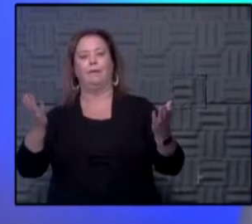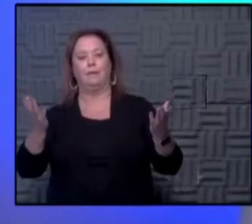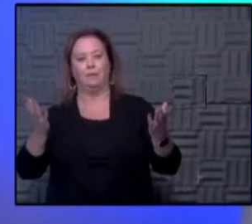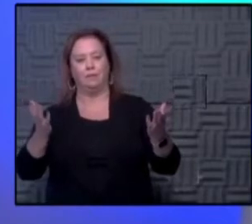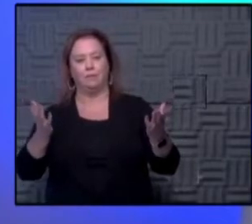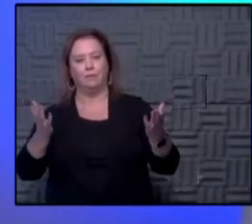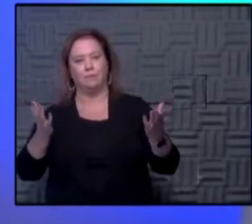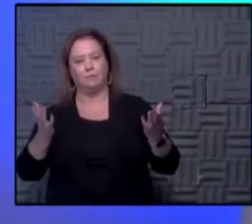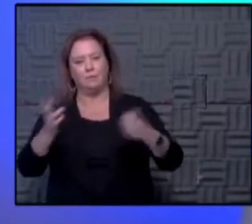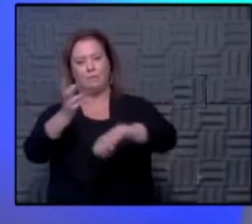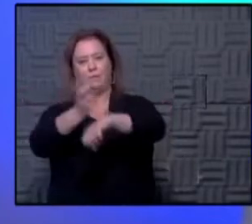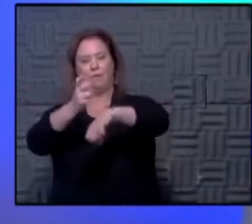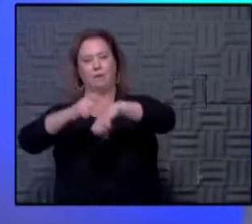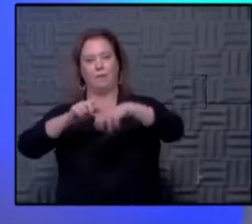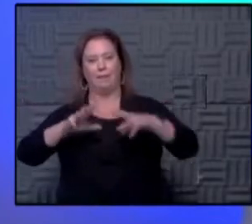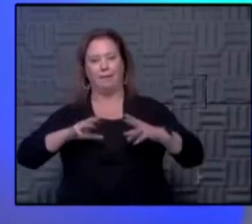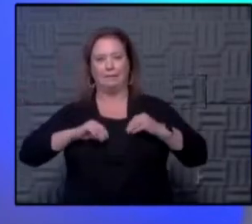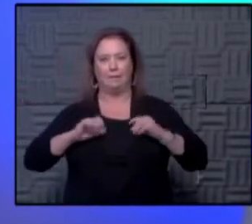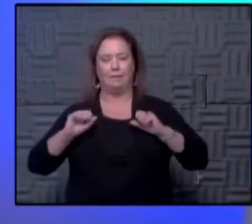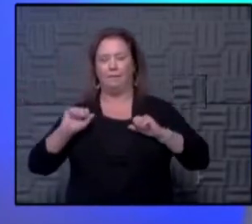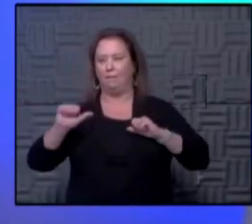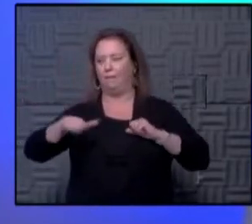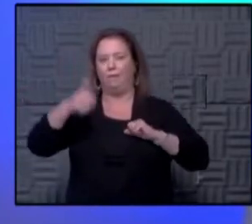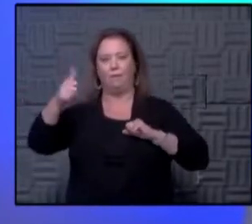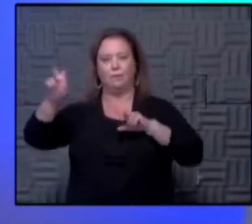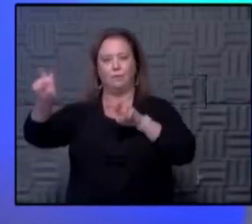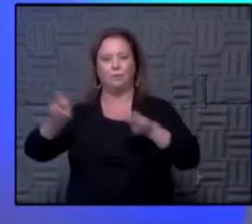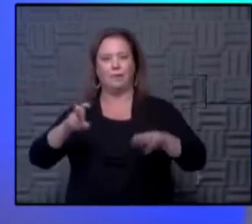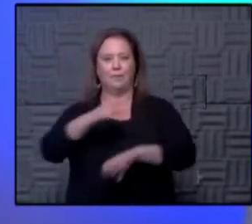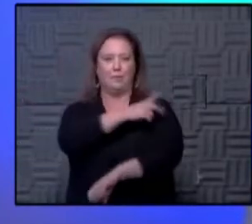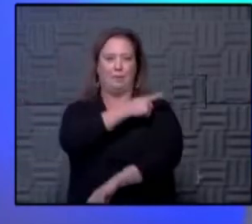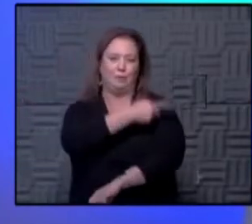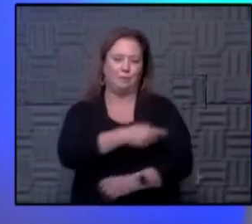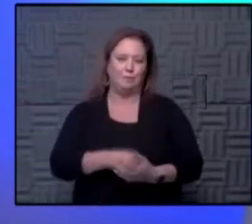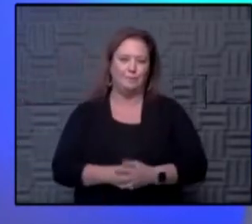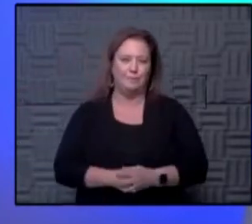we're having a difficult time accepting all of those patients as well.